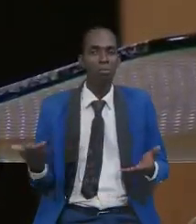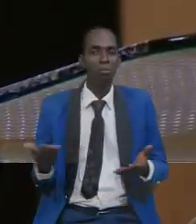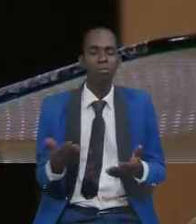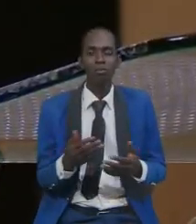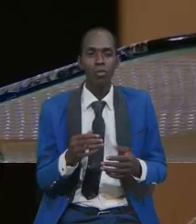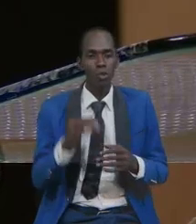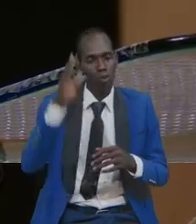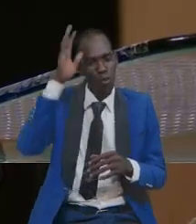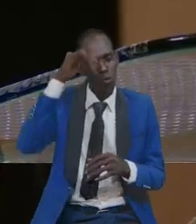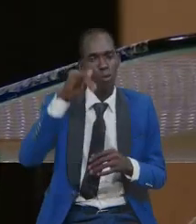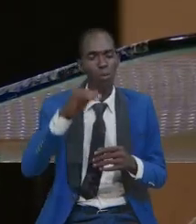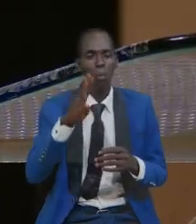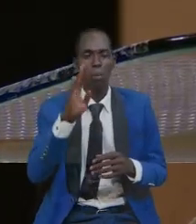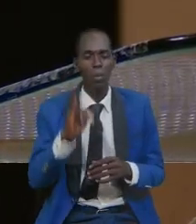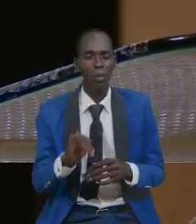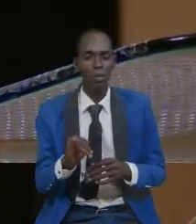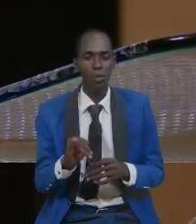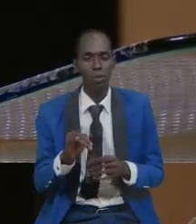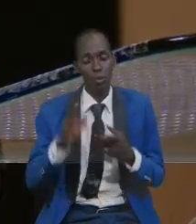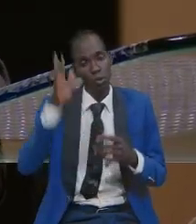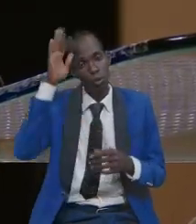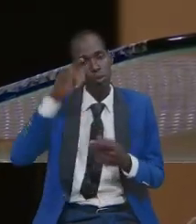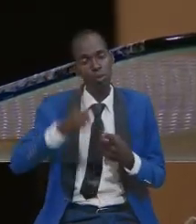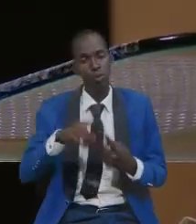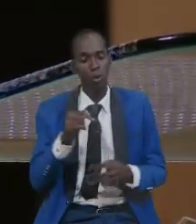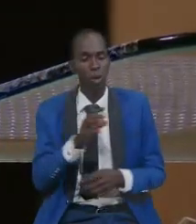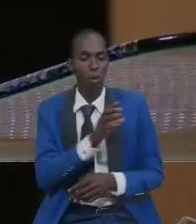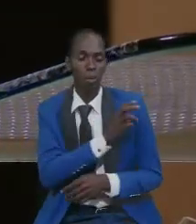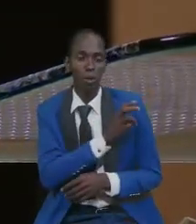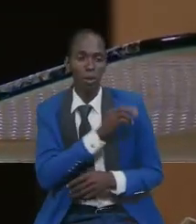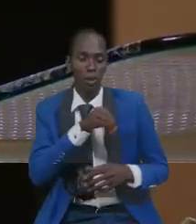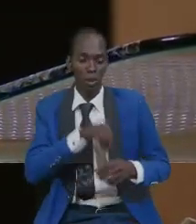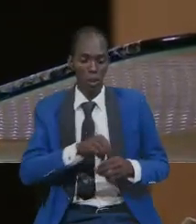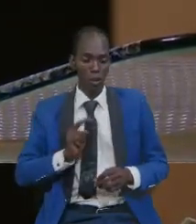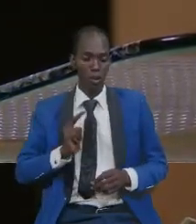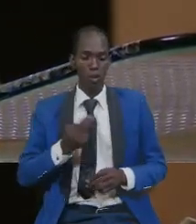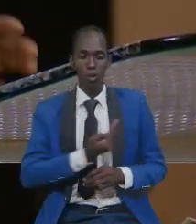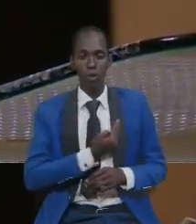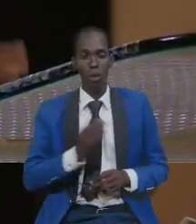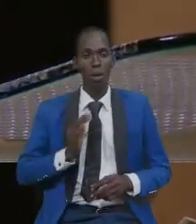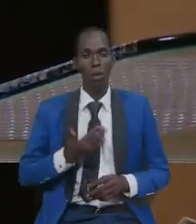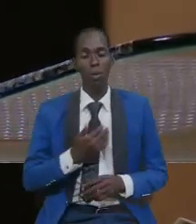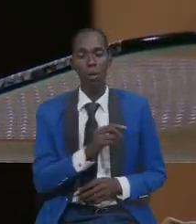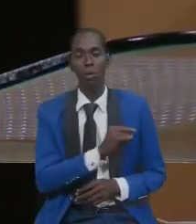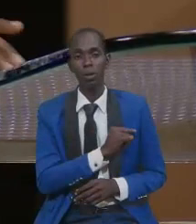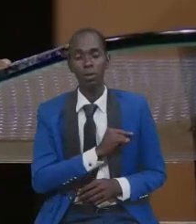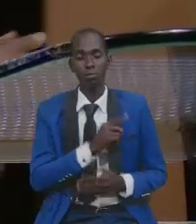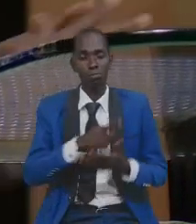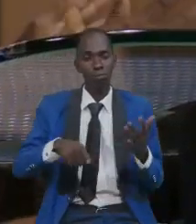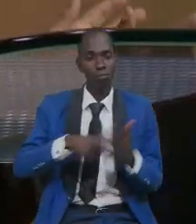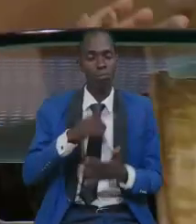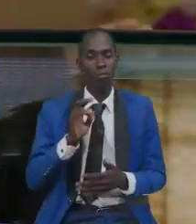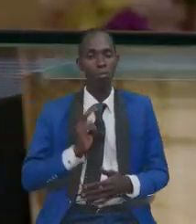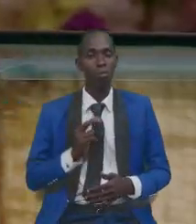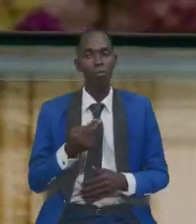the policeman that lives inside us, and we're not corrigible